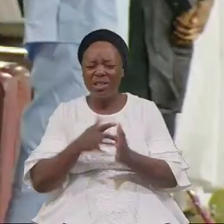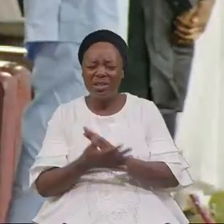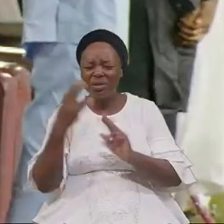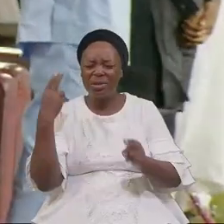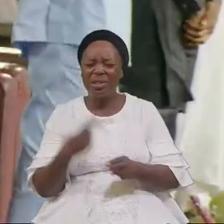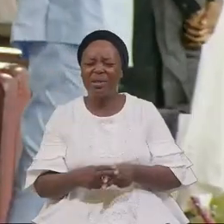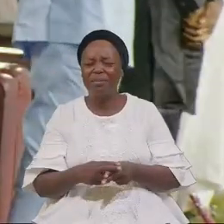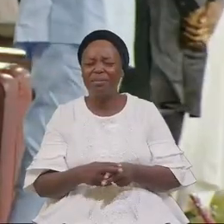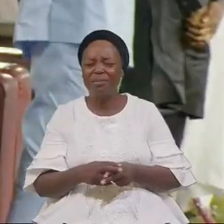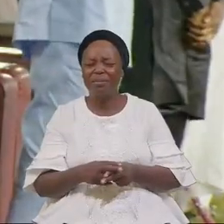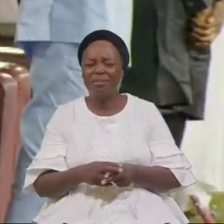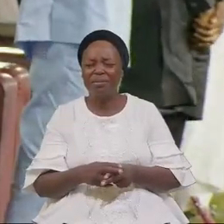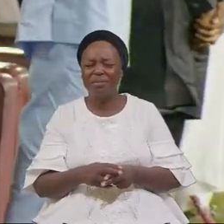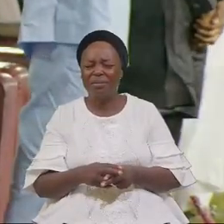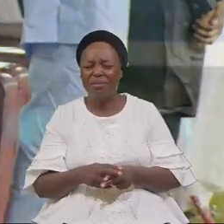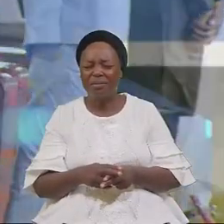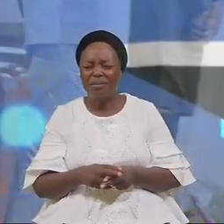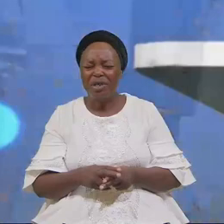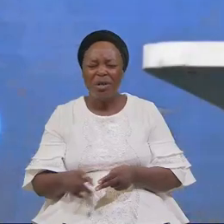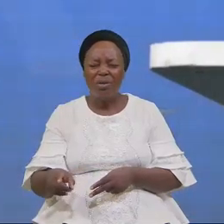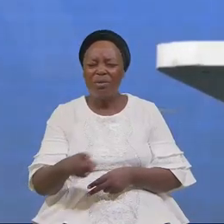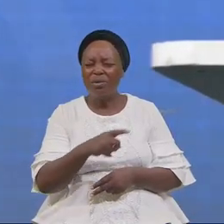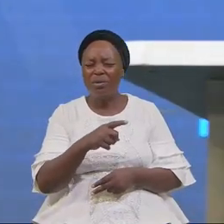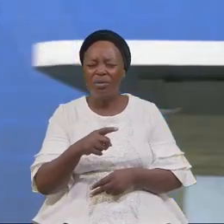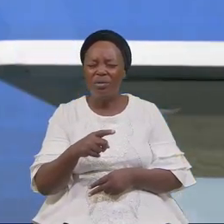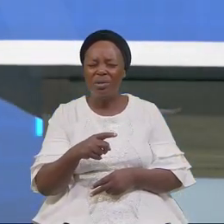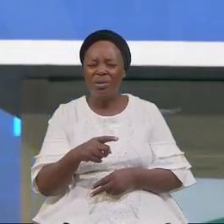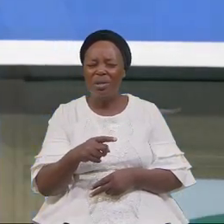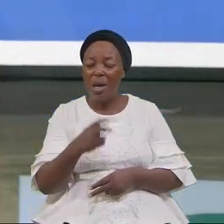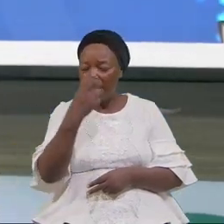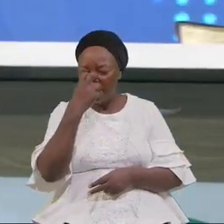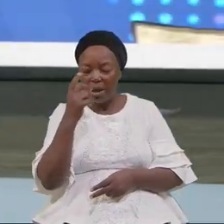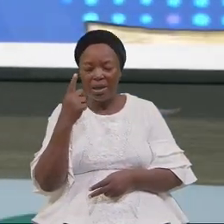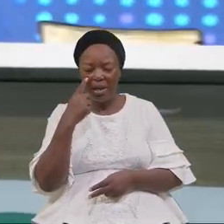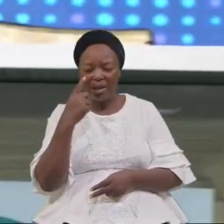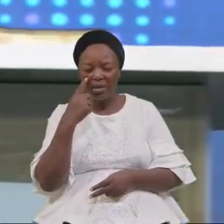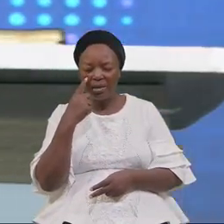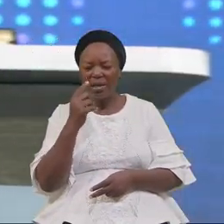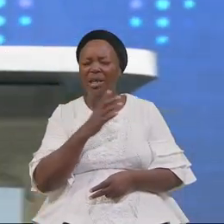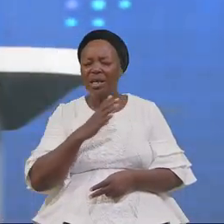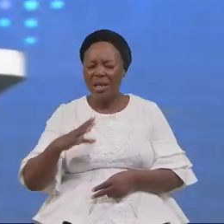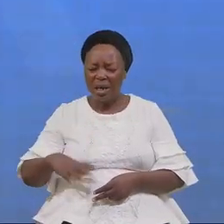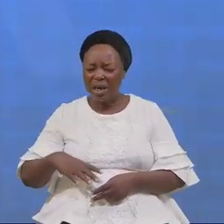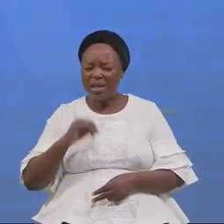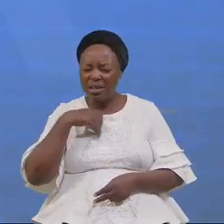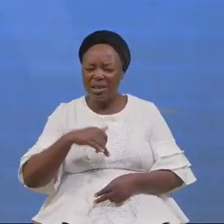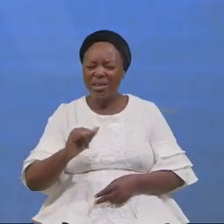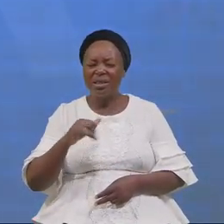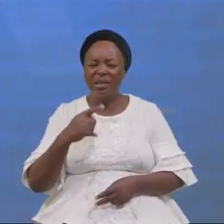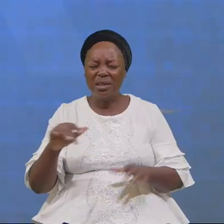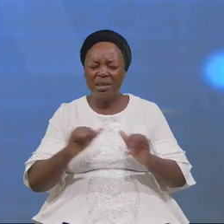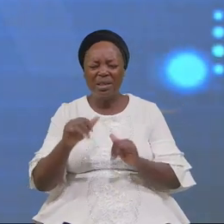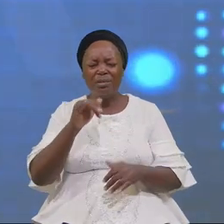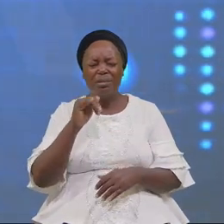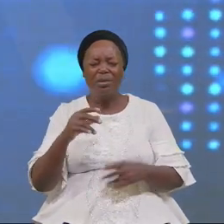name. Those blind eyes, Christ is still the same today. He's